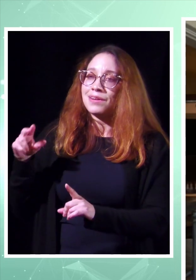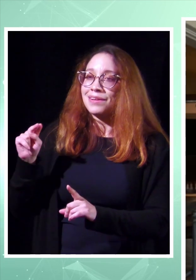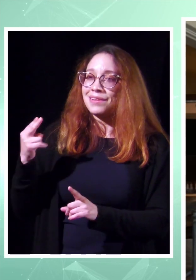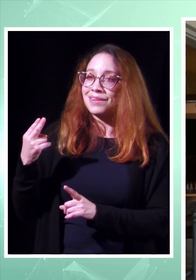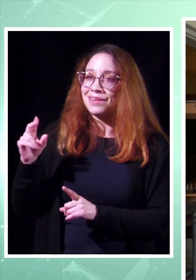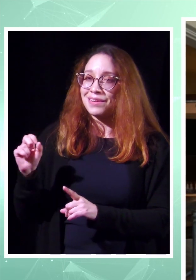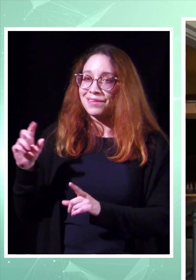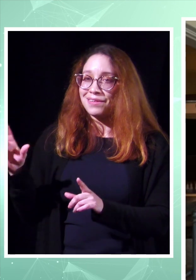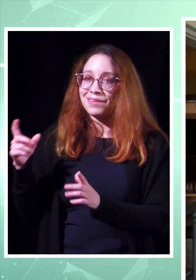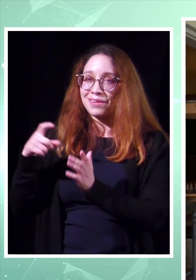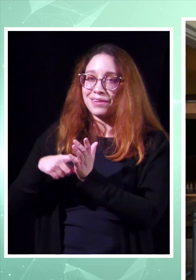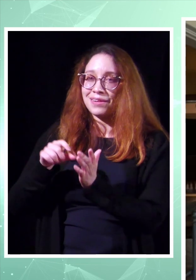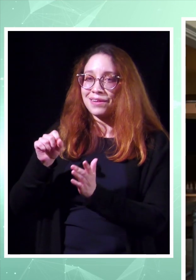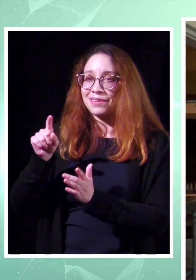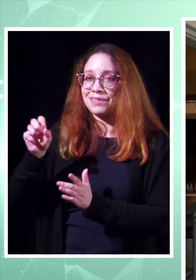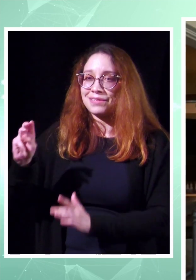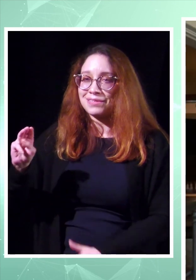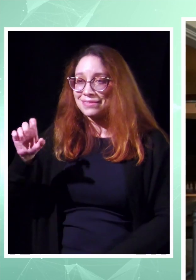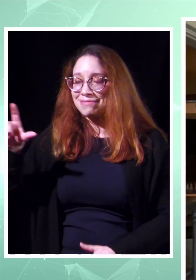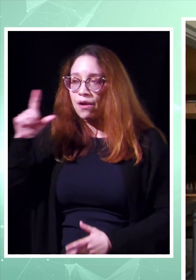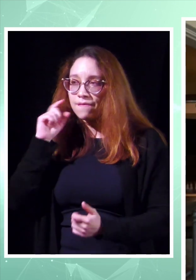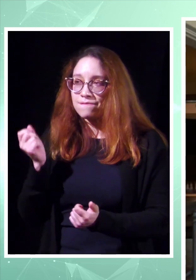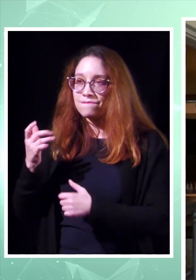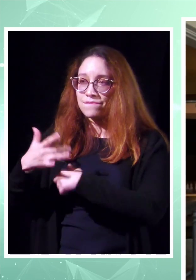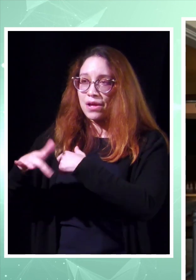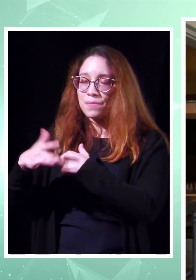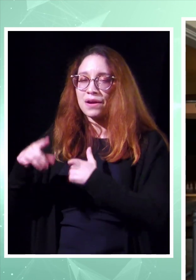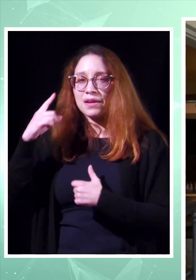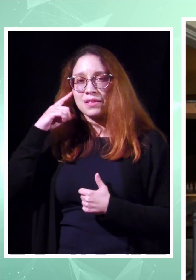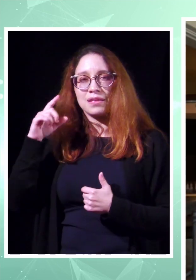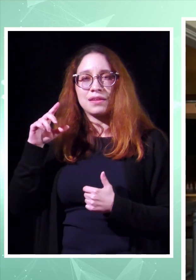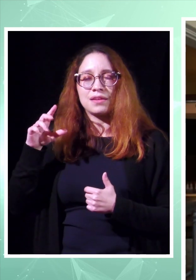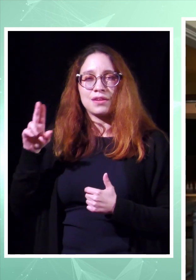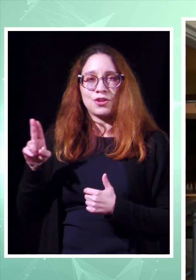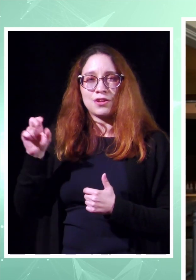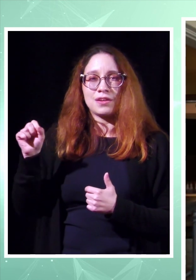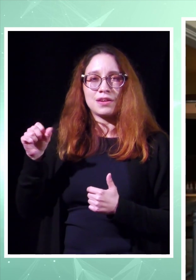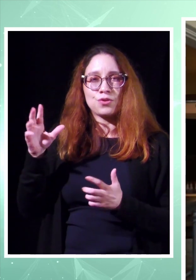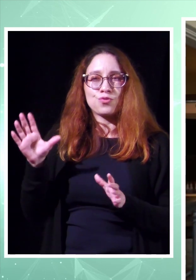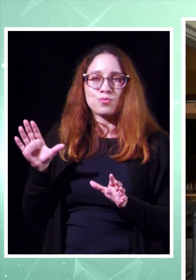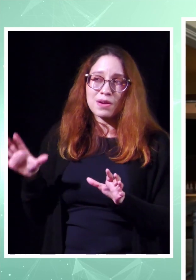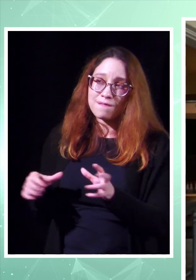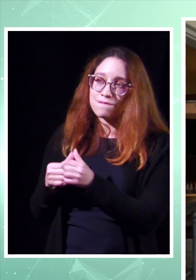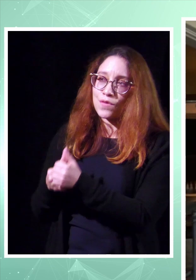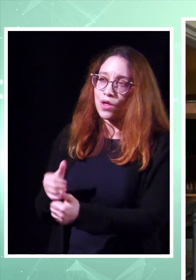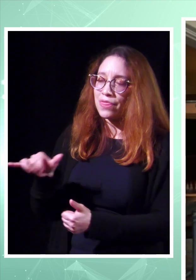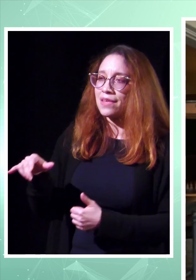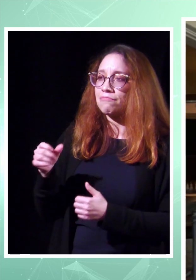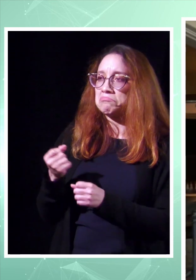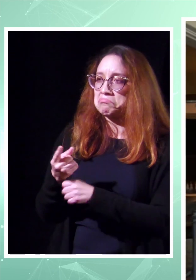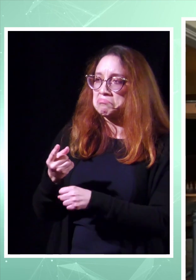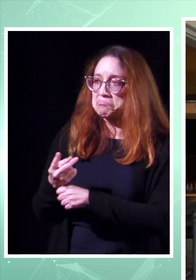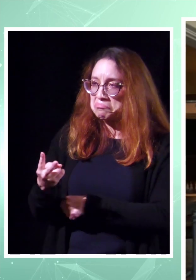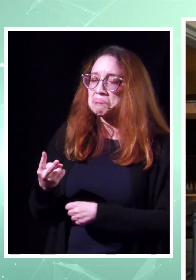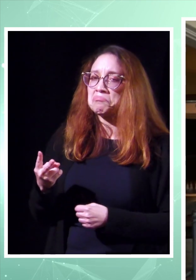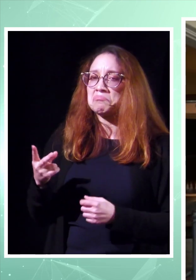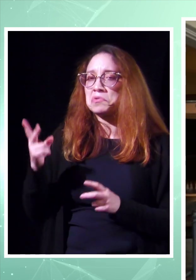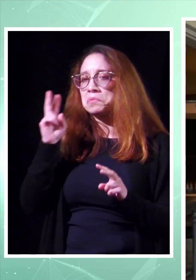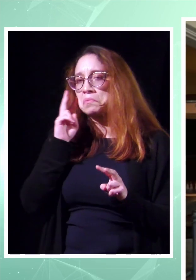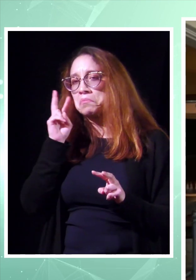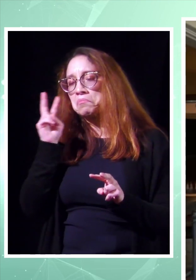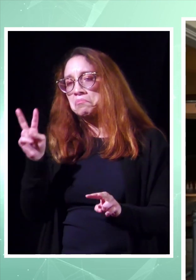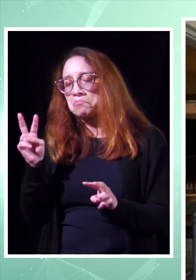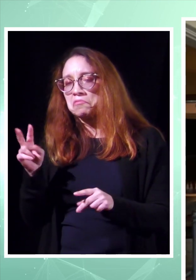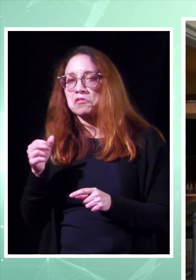NHS now makes stem cell transplantation available. And I think that the United States will probably follow suit in the next couple years. Stay tuned.